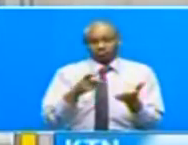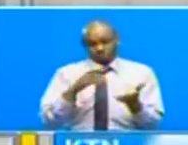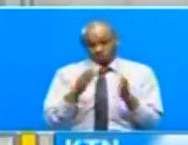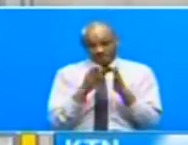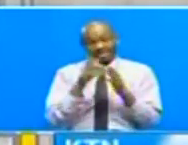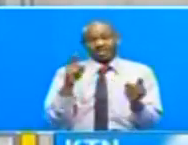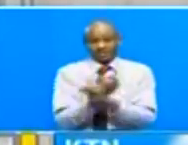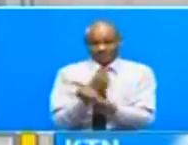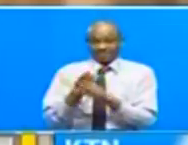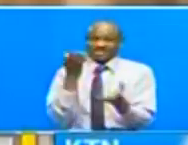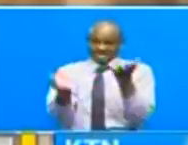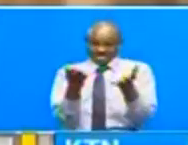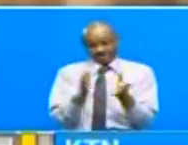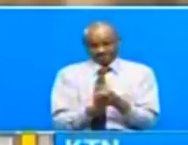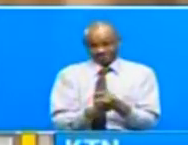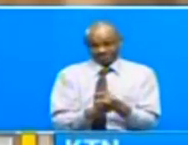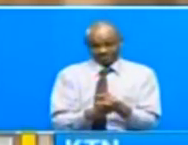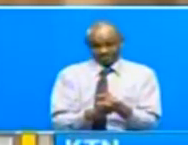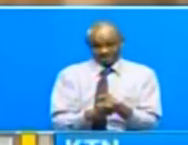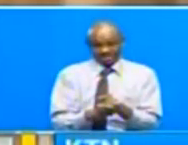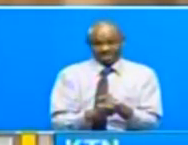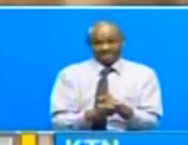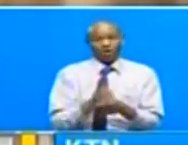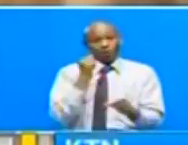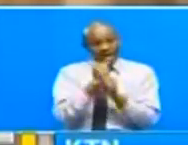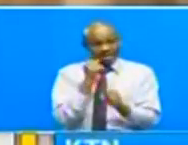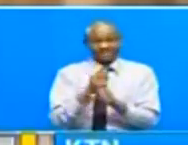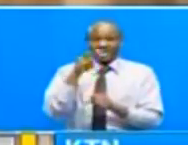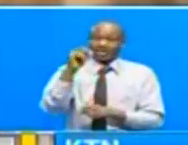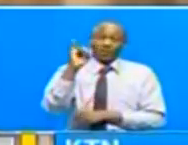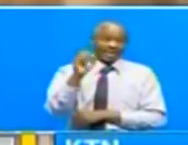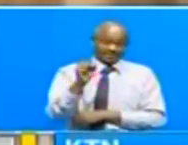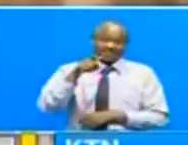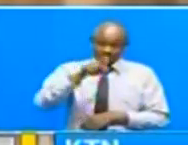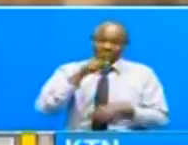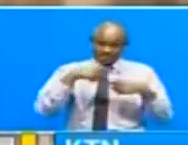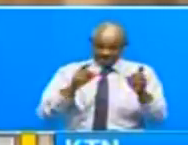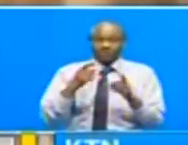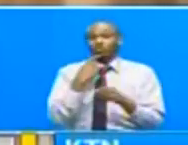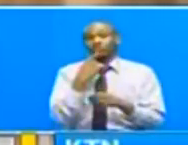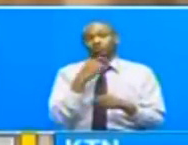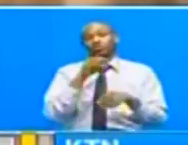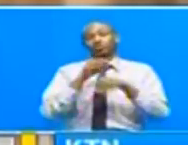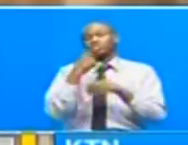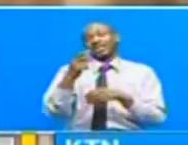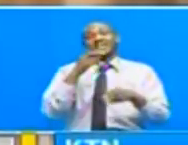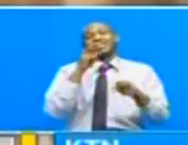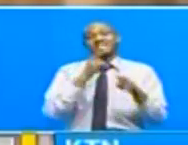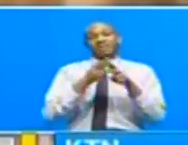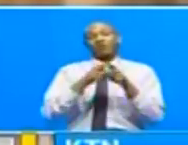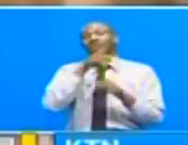clinic. The reason? Wafanyakazi wa NYS kwamba walijaribu kutaja jina Raila Amolo